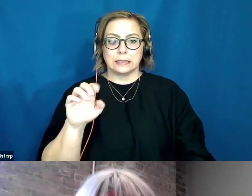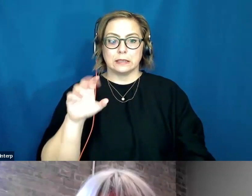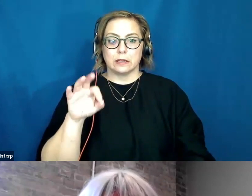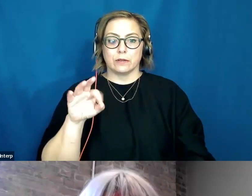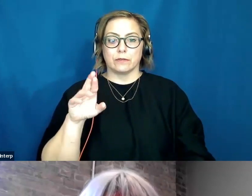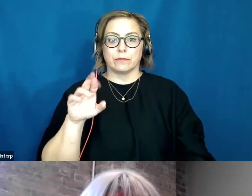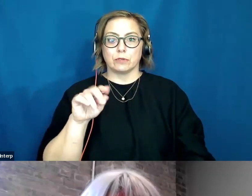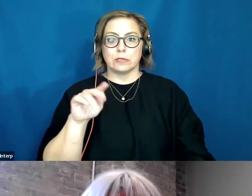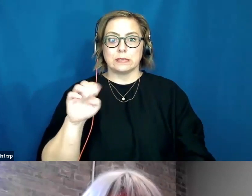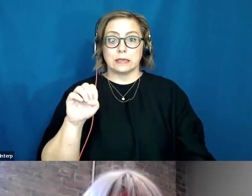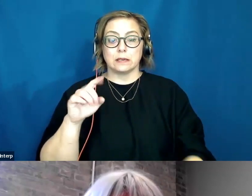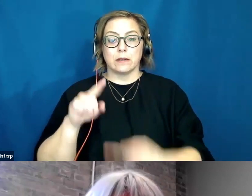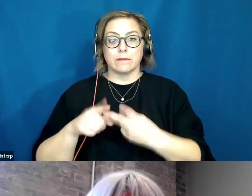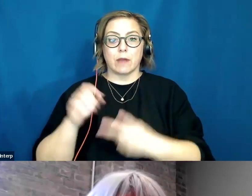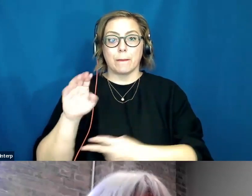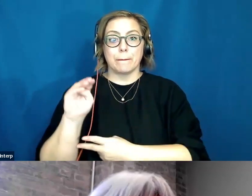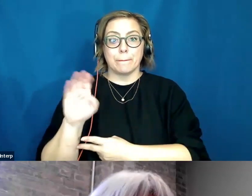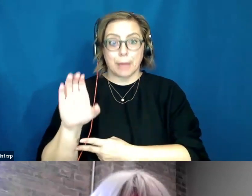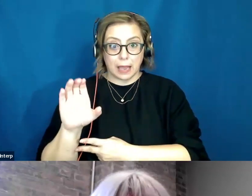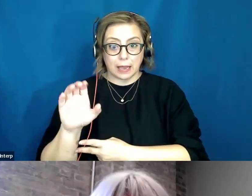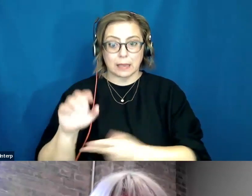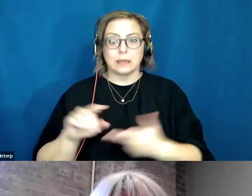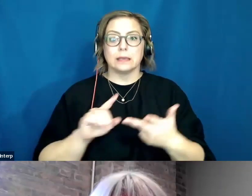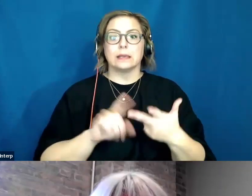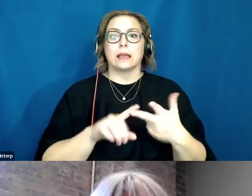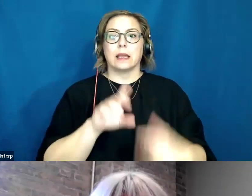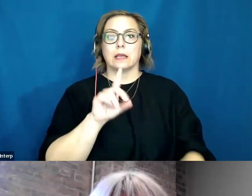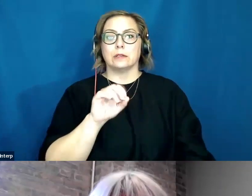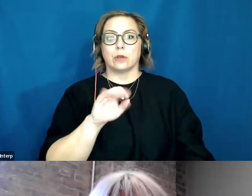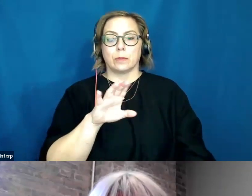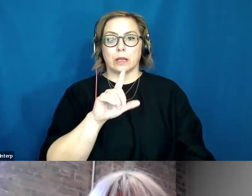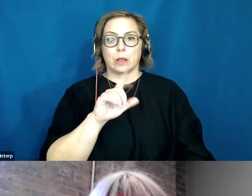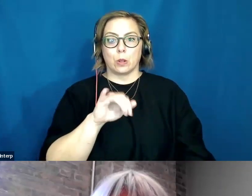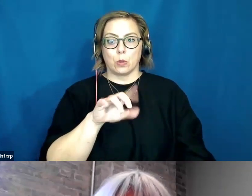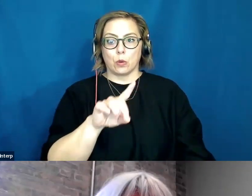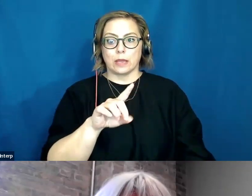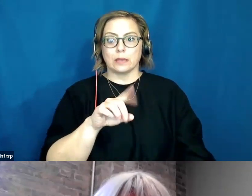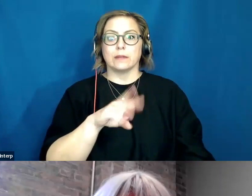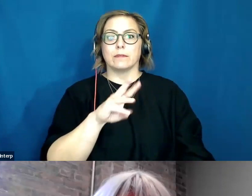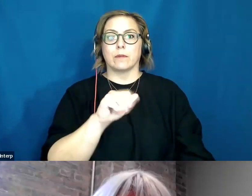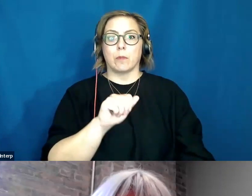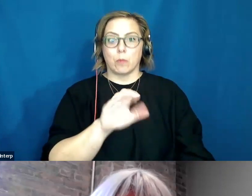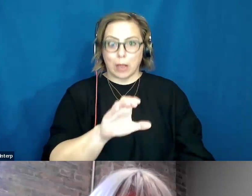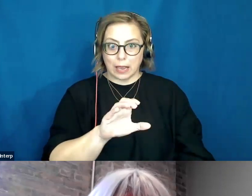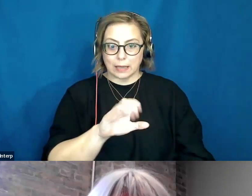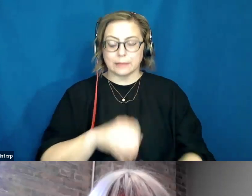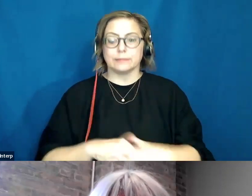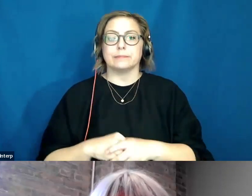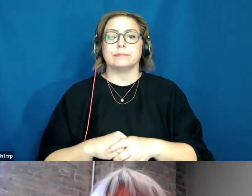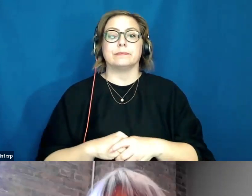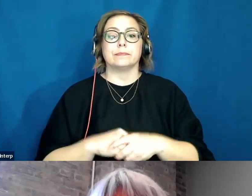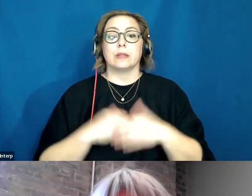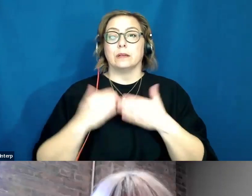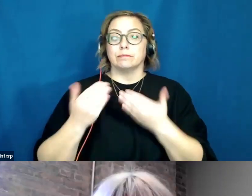Dominic Lloyd from WAC. And we're going to start off with